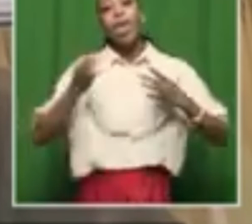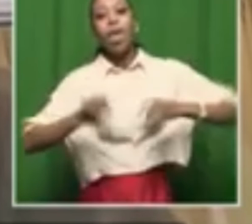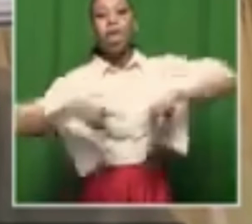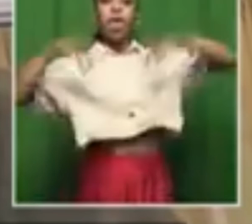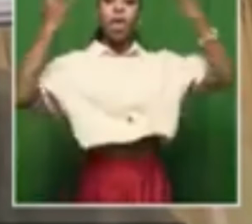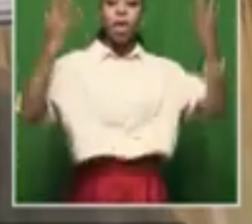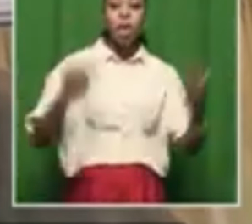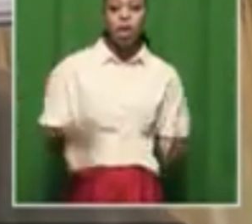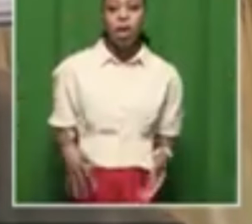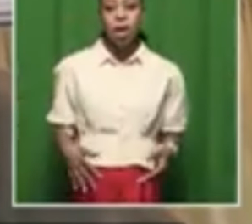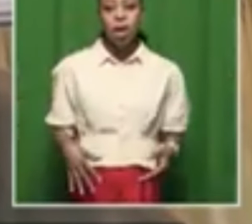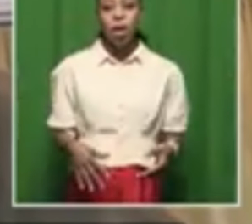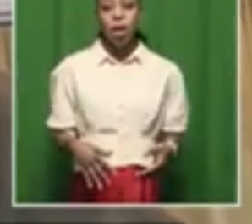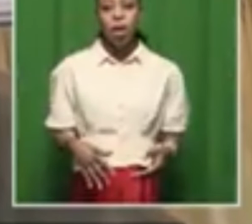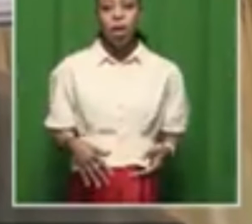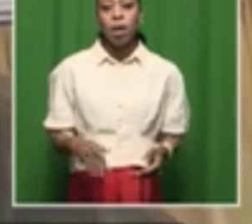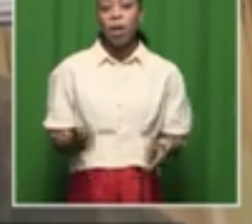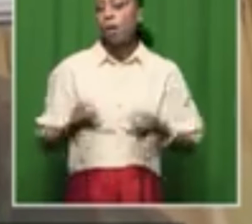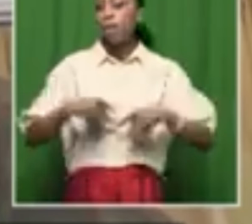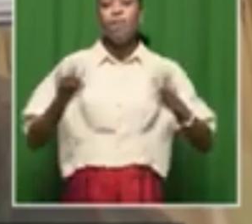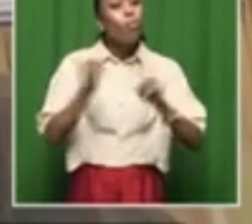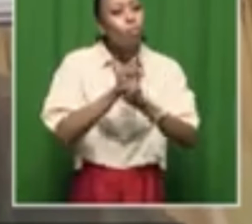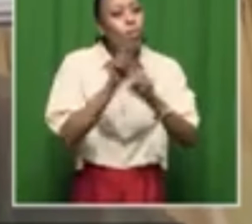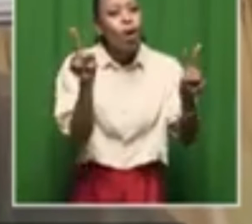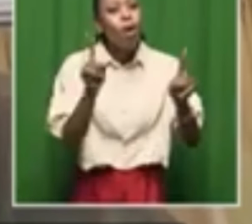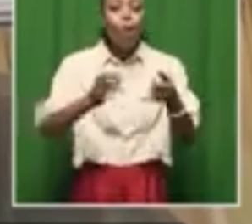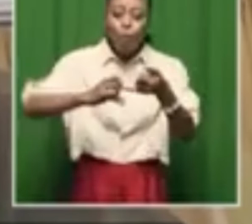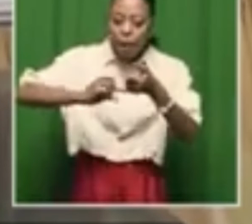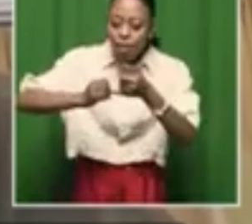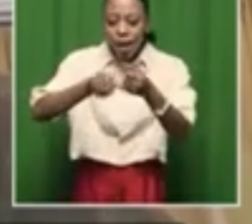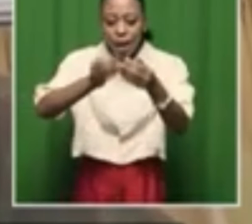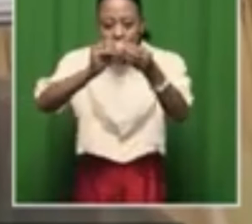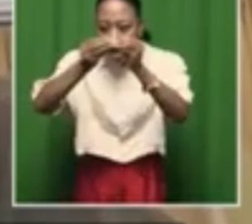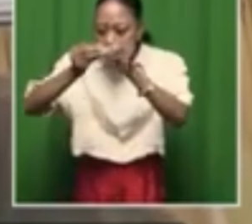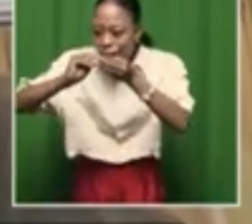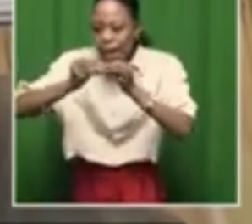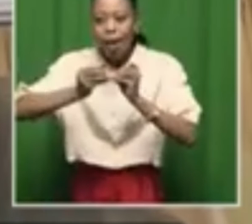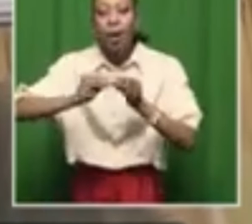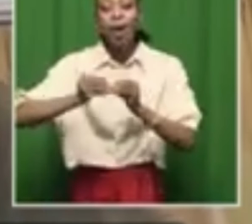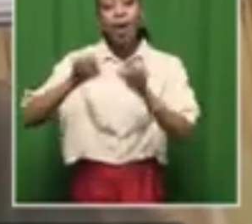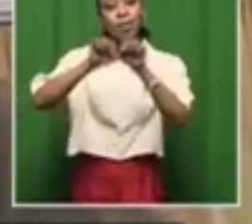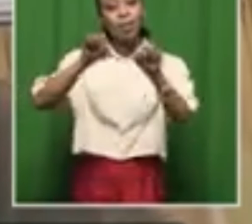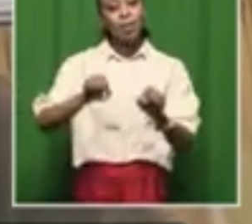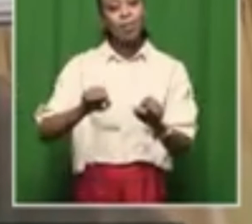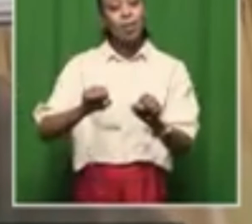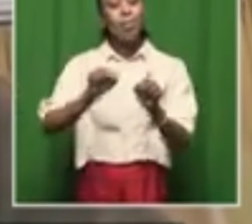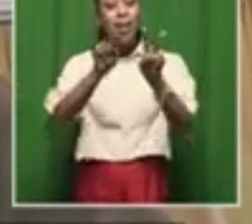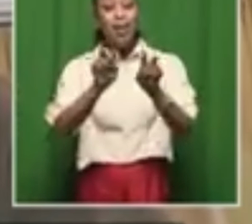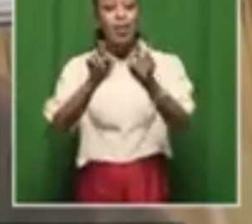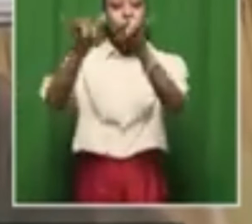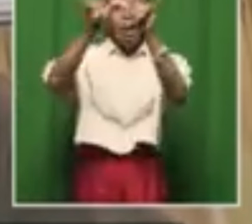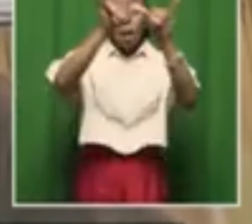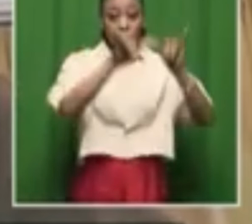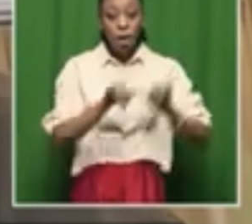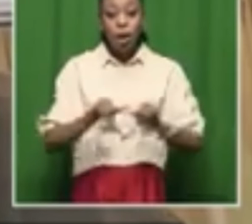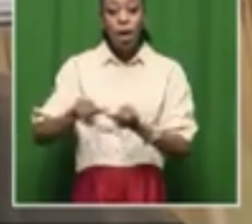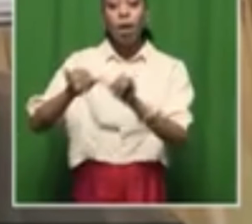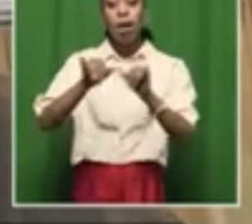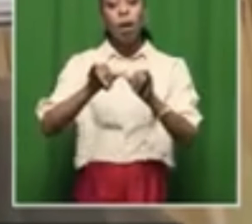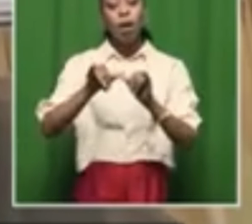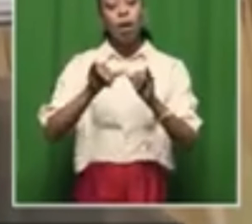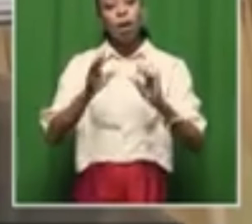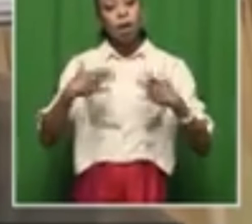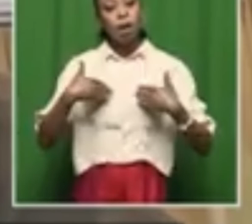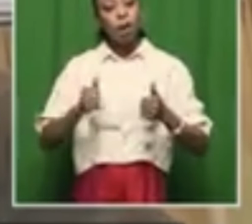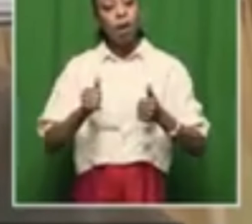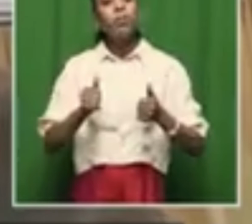hands in the air in despair. We are busy trying to fix the system and the issue of universal health coverage, which you